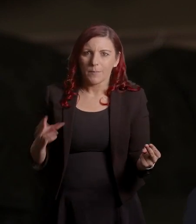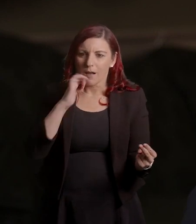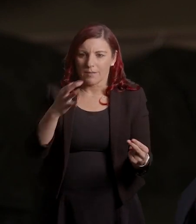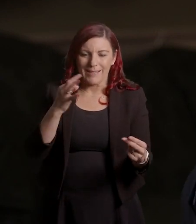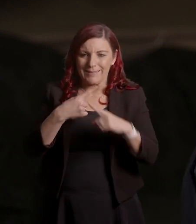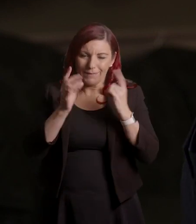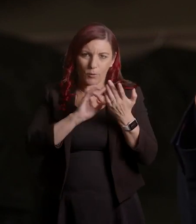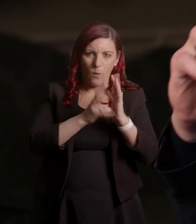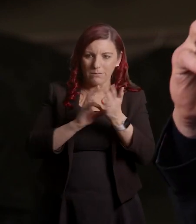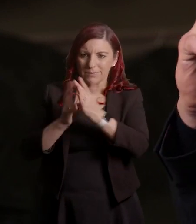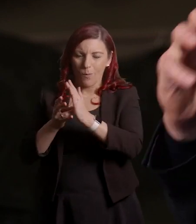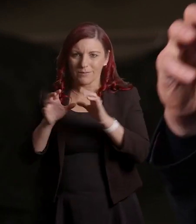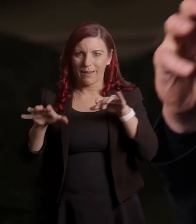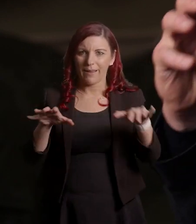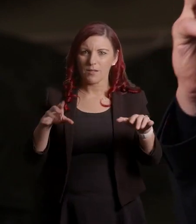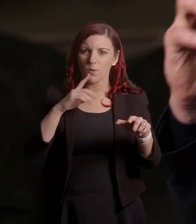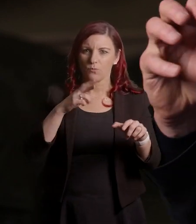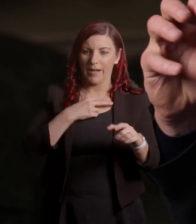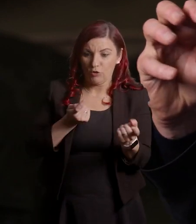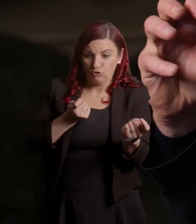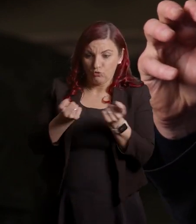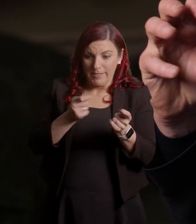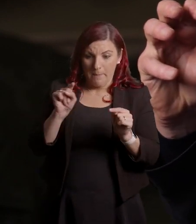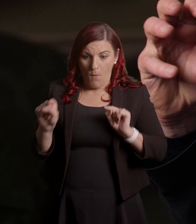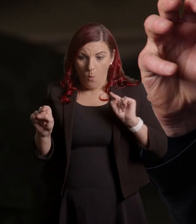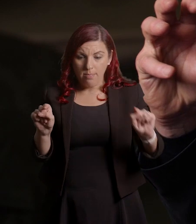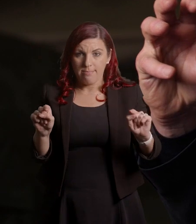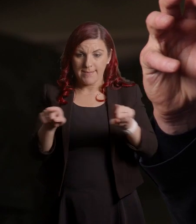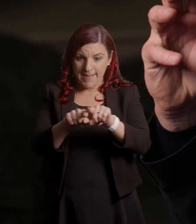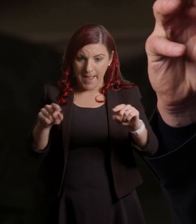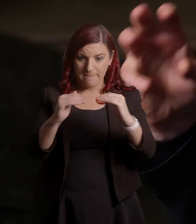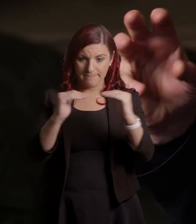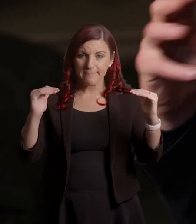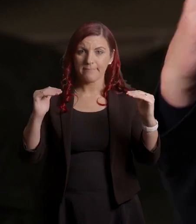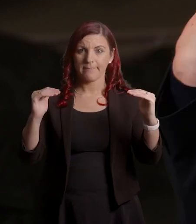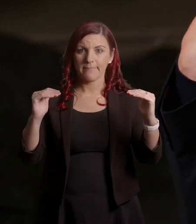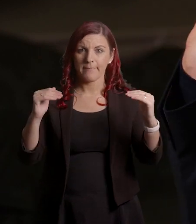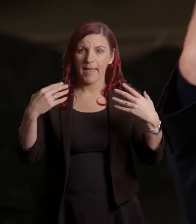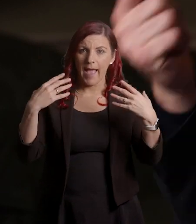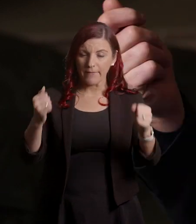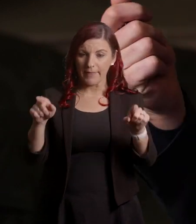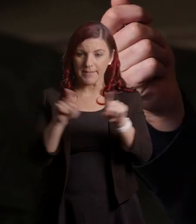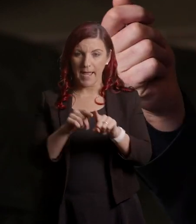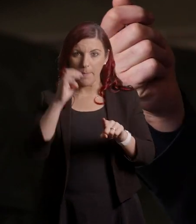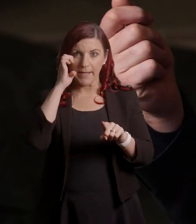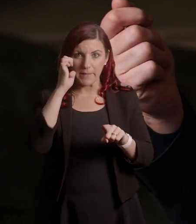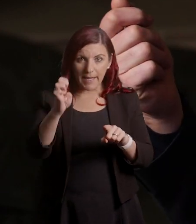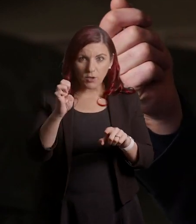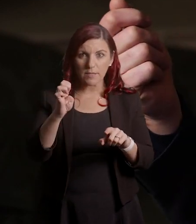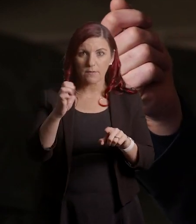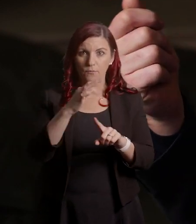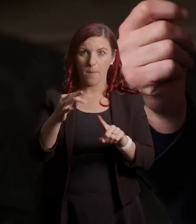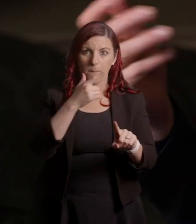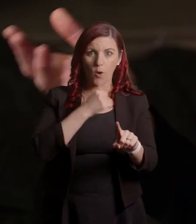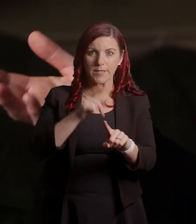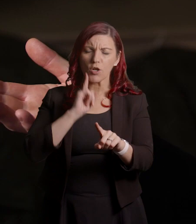now. So really treating them the same, us having the same expectation from a